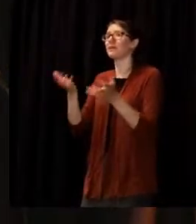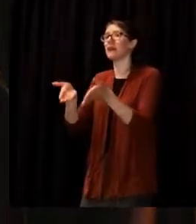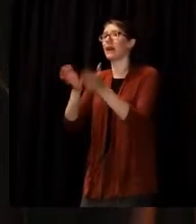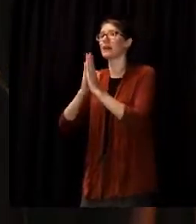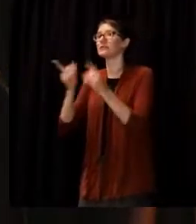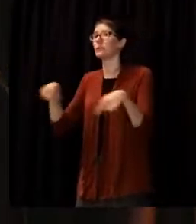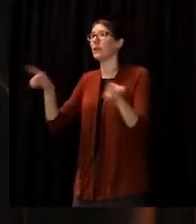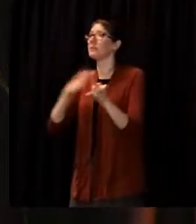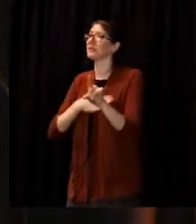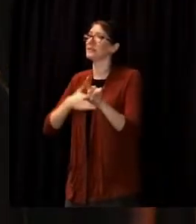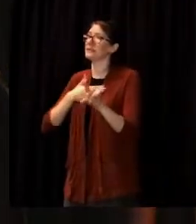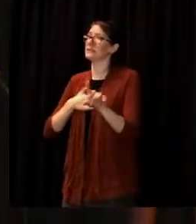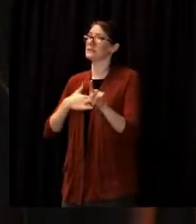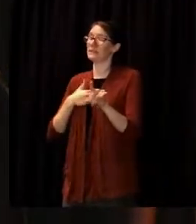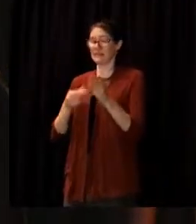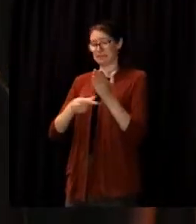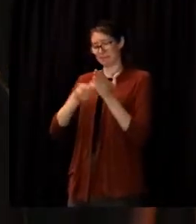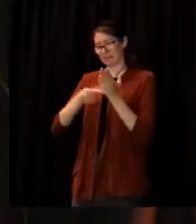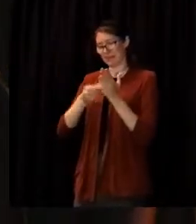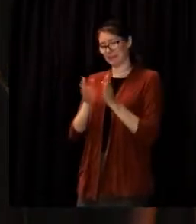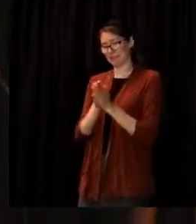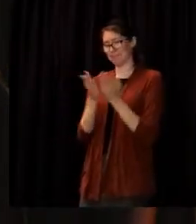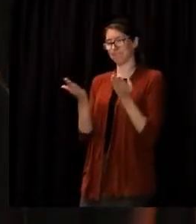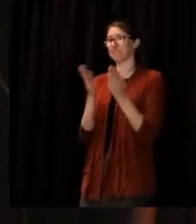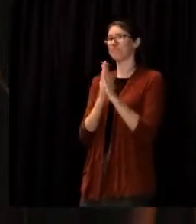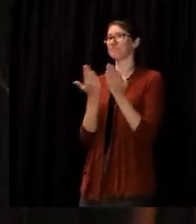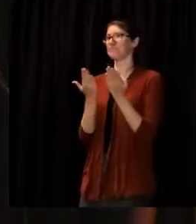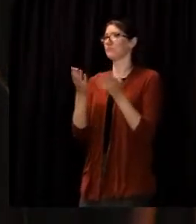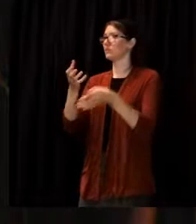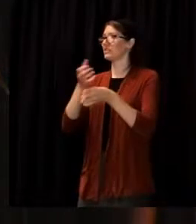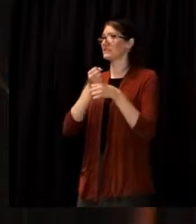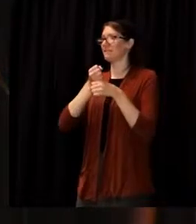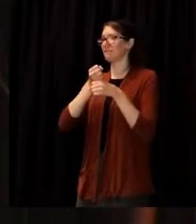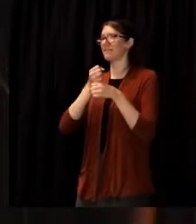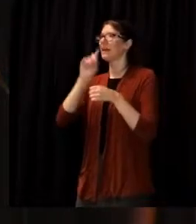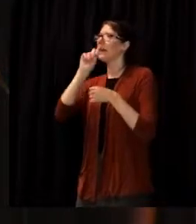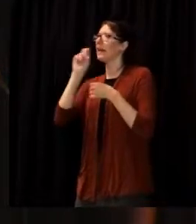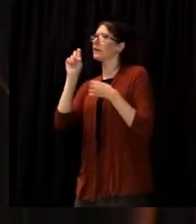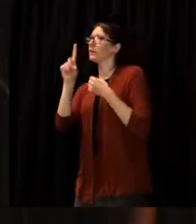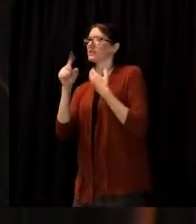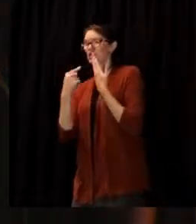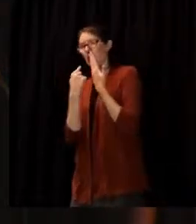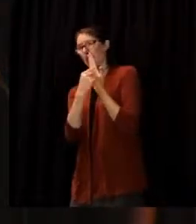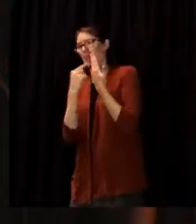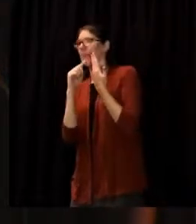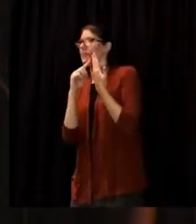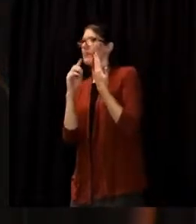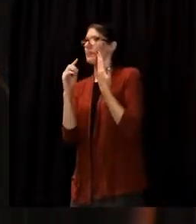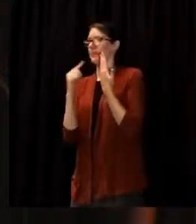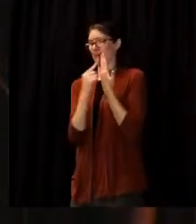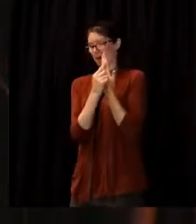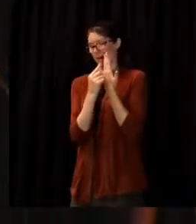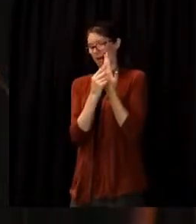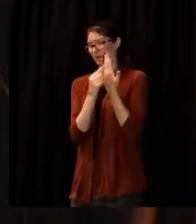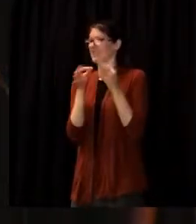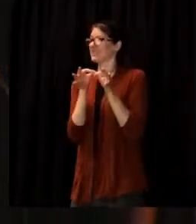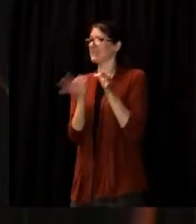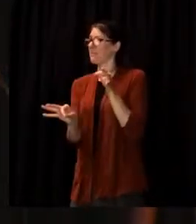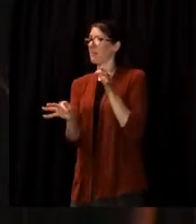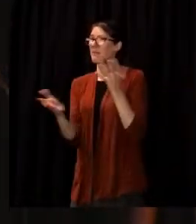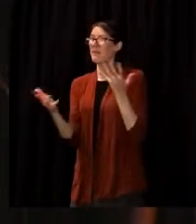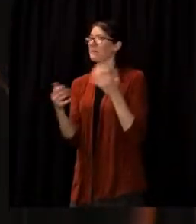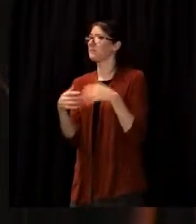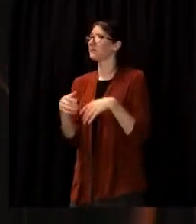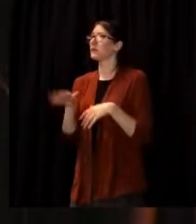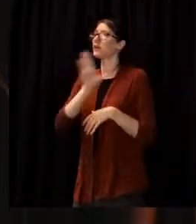to ask, if you would, take out this handout that you've all received. And there's a question that's on the back, very simple. And it comes down to, what's going to